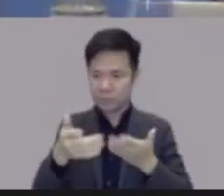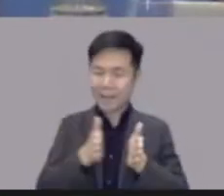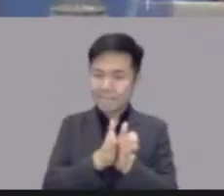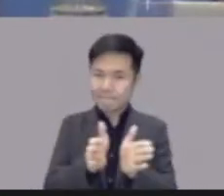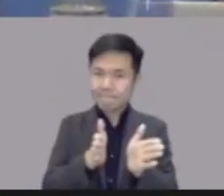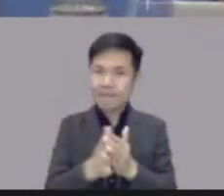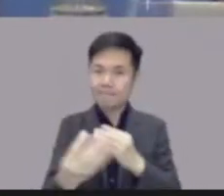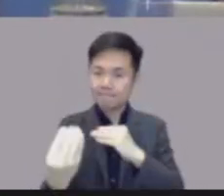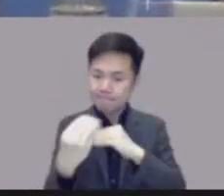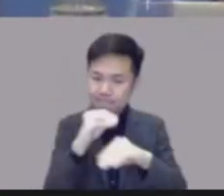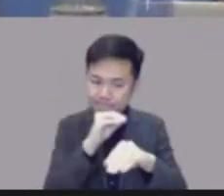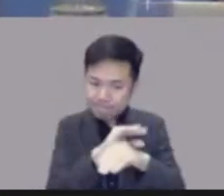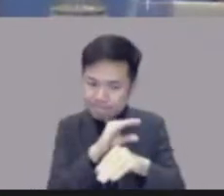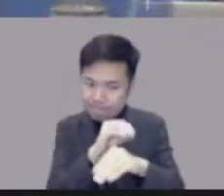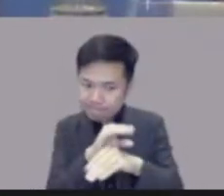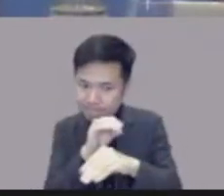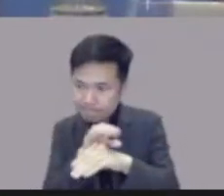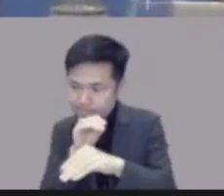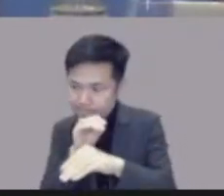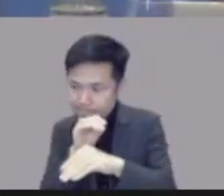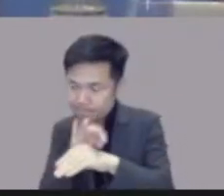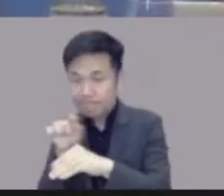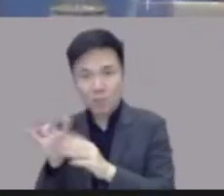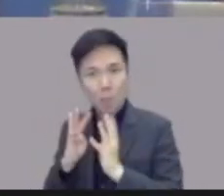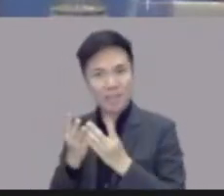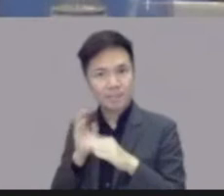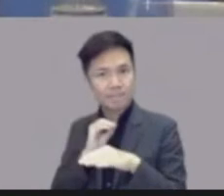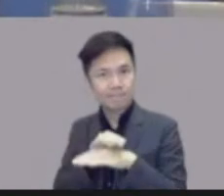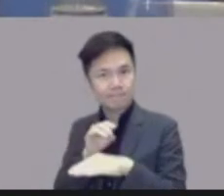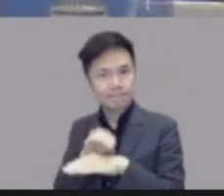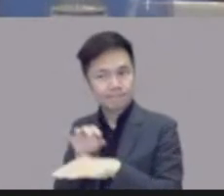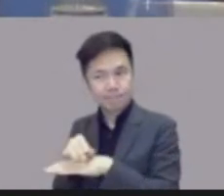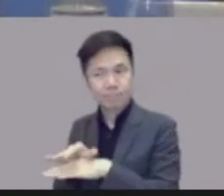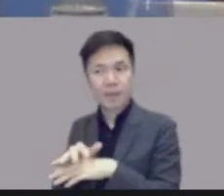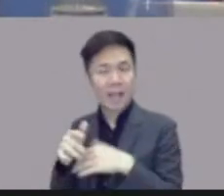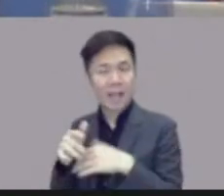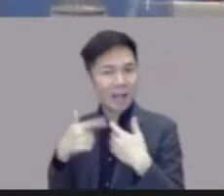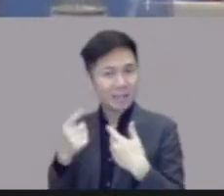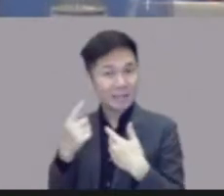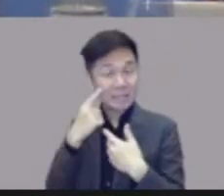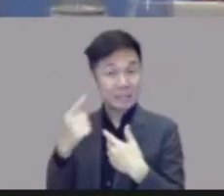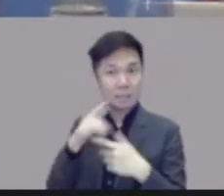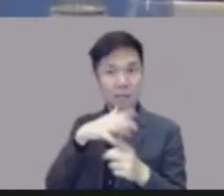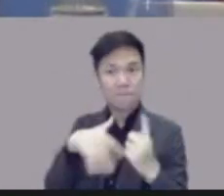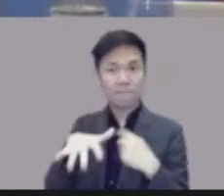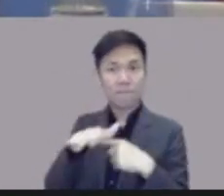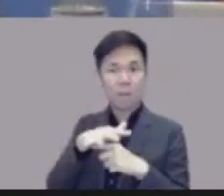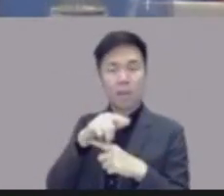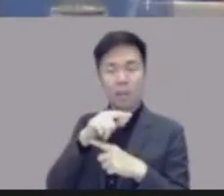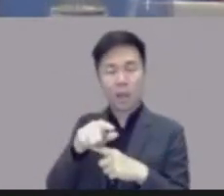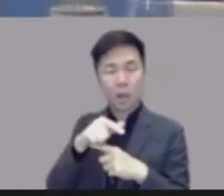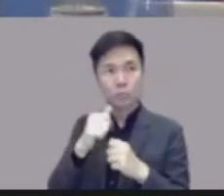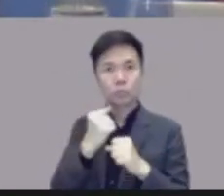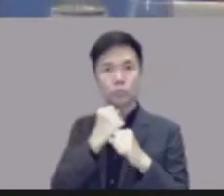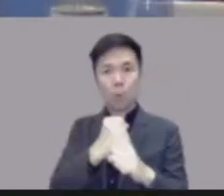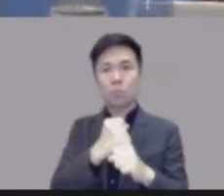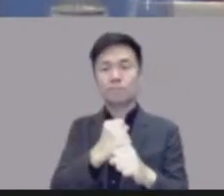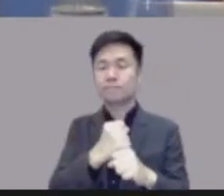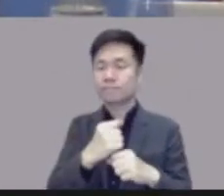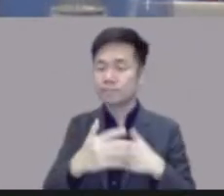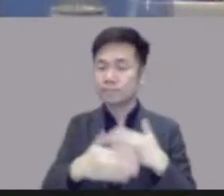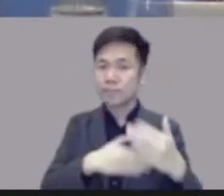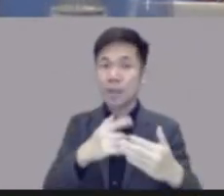and provide Insight on how environmental issues affect economic development in people's lives so that concrete